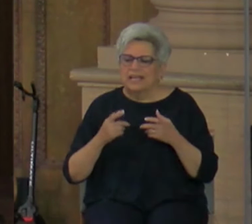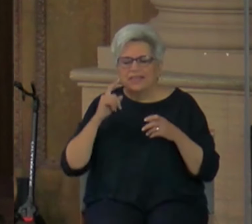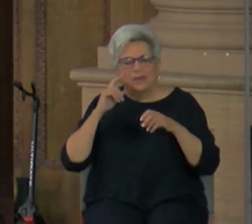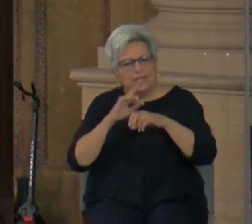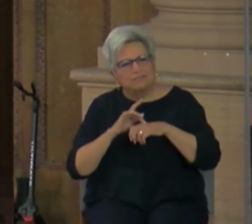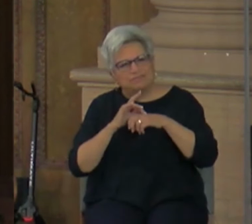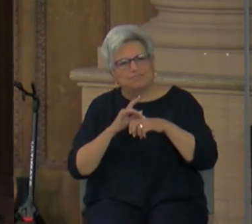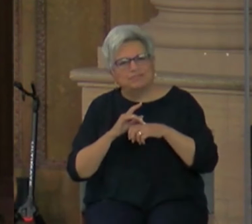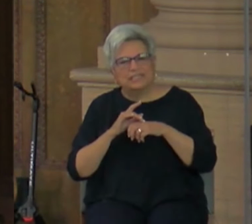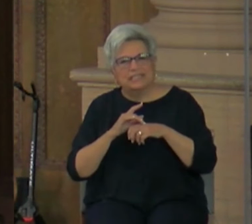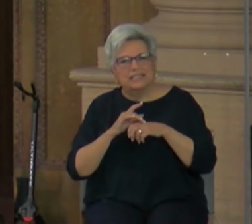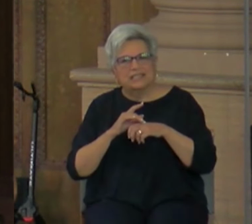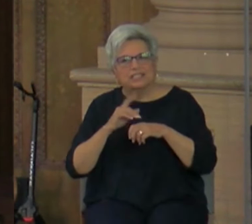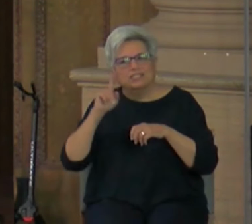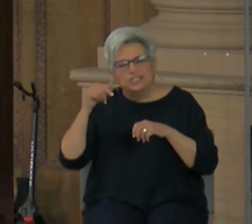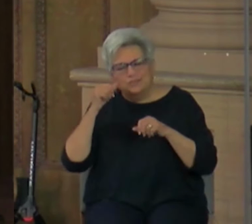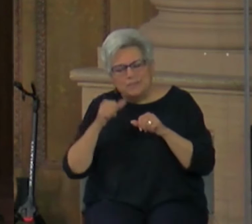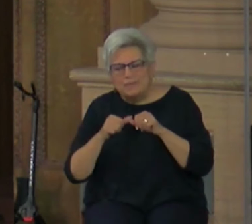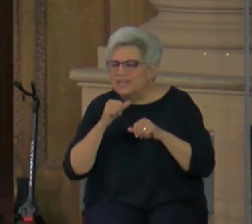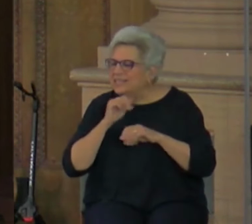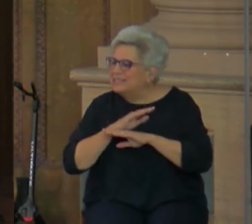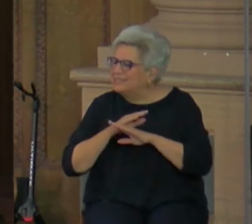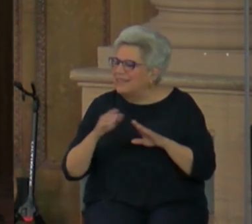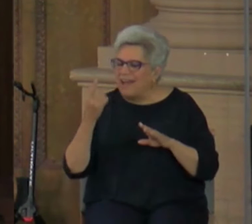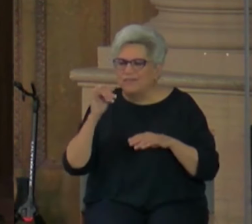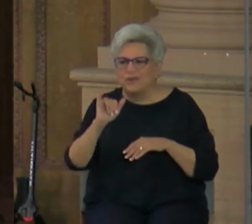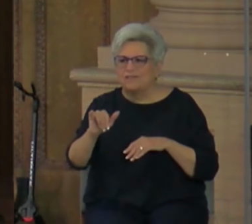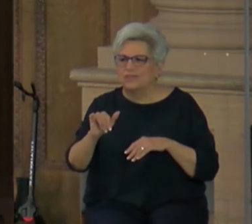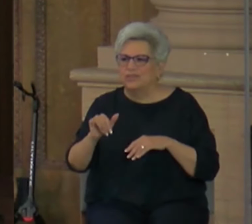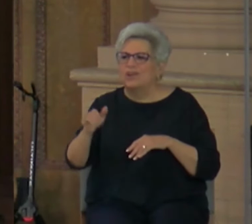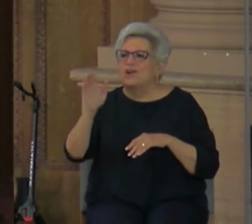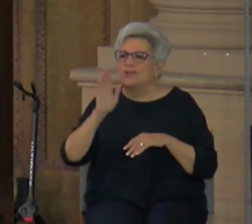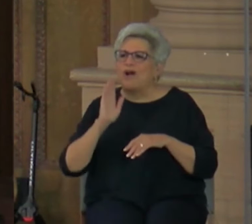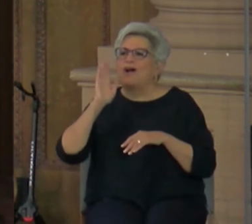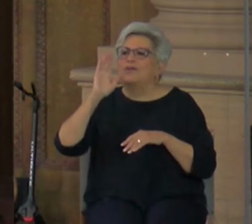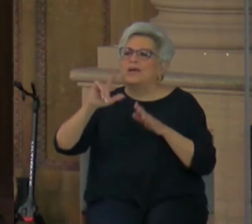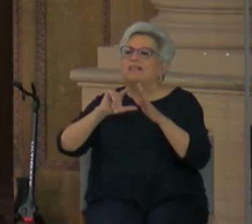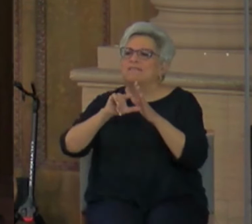now just won't be forever because God will tame it and God is sovereign over it.